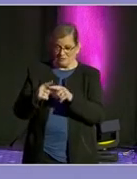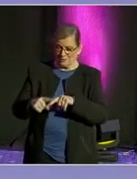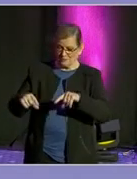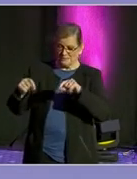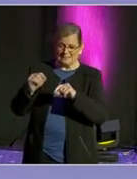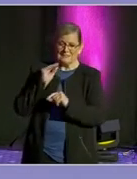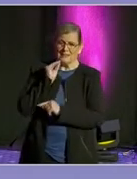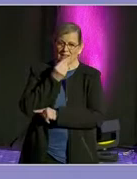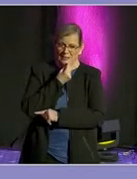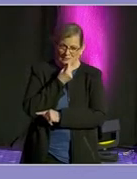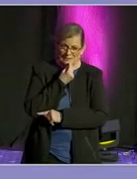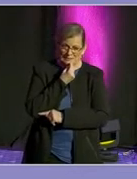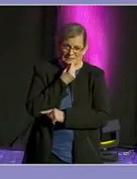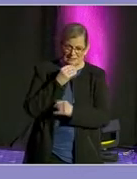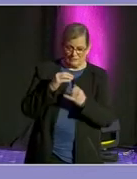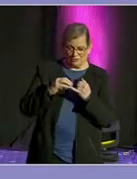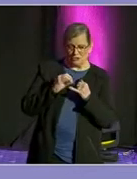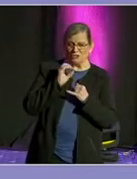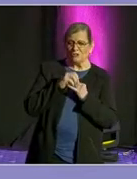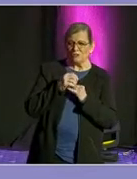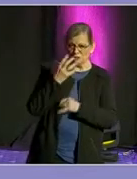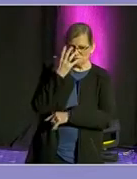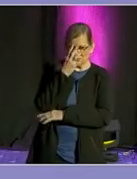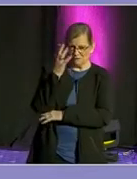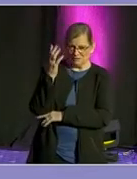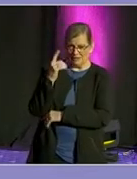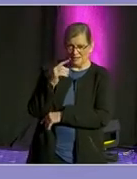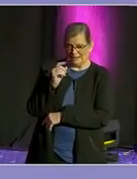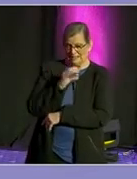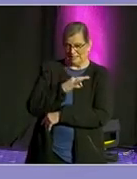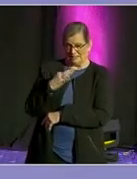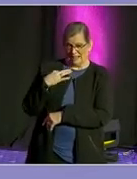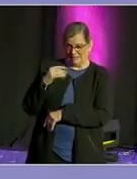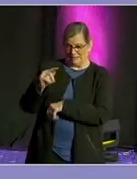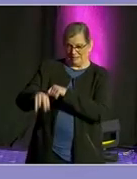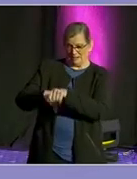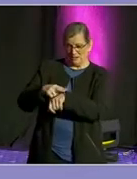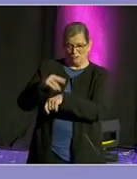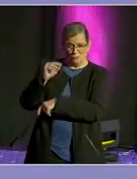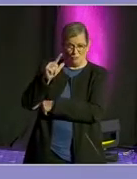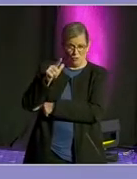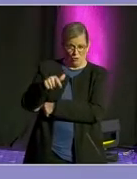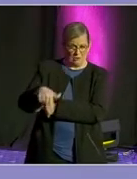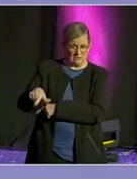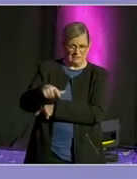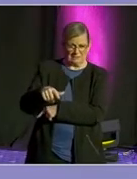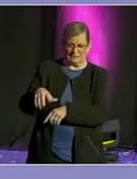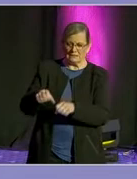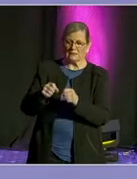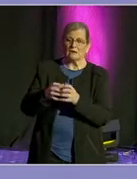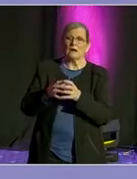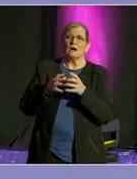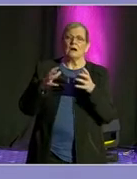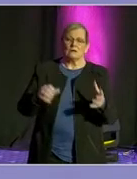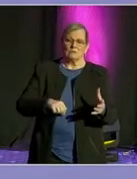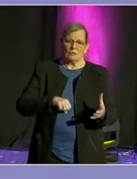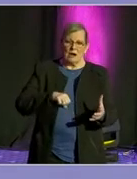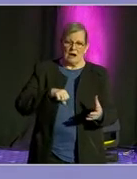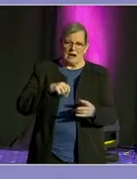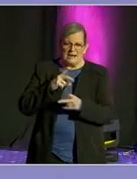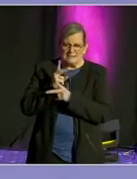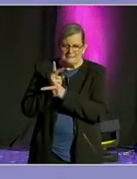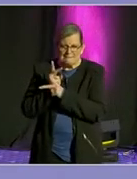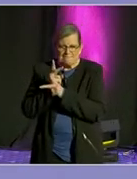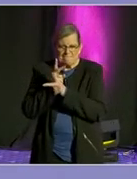trees. The staff at the National Mall and Memorial Parks takes great pride in being the custodians of the 3,700 cherry